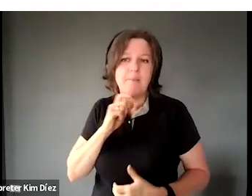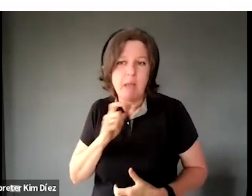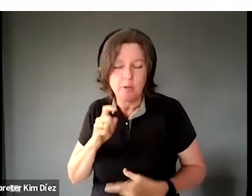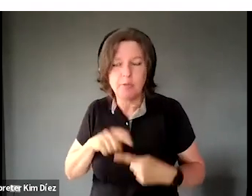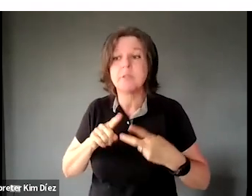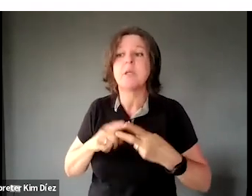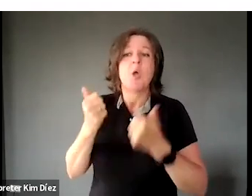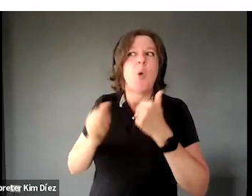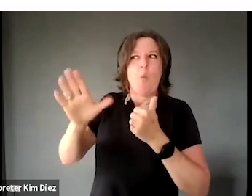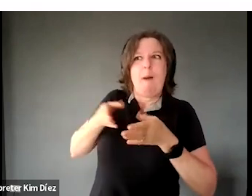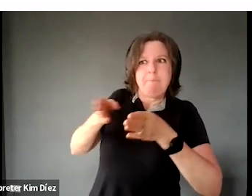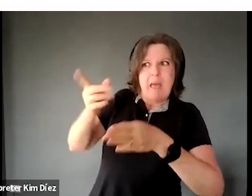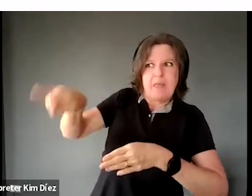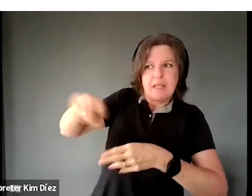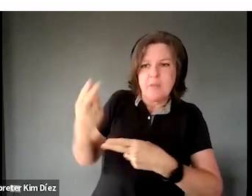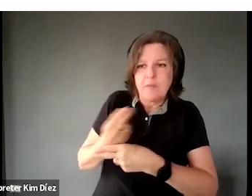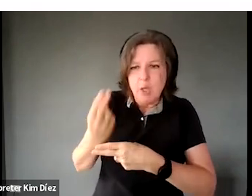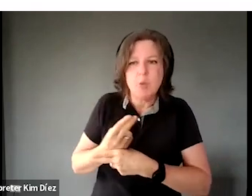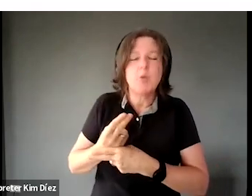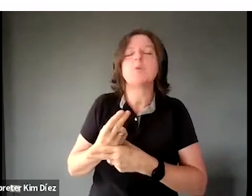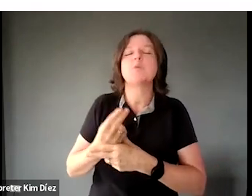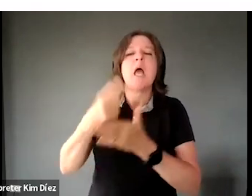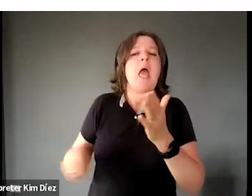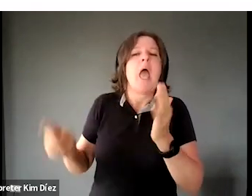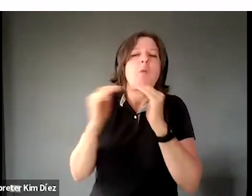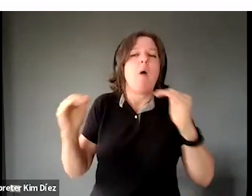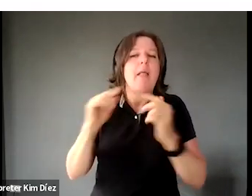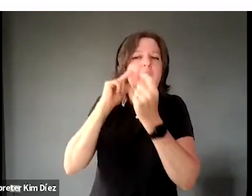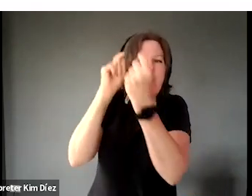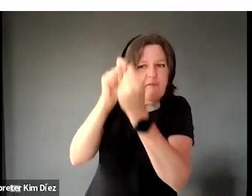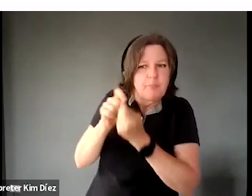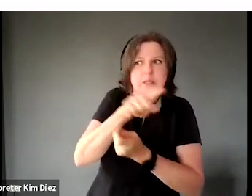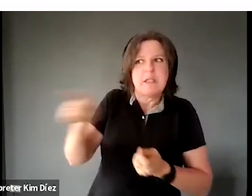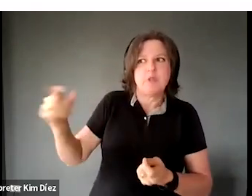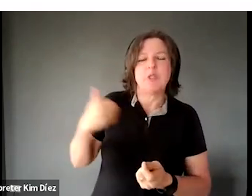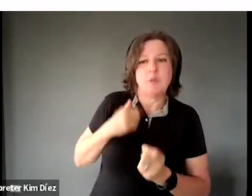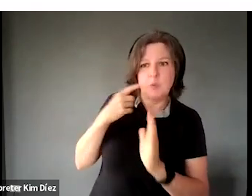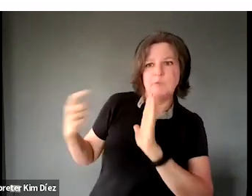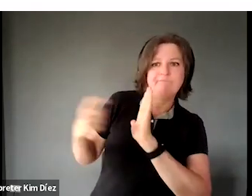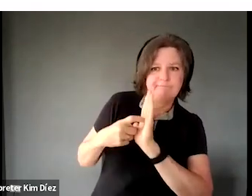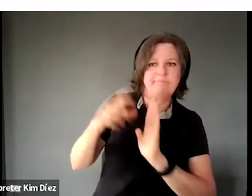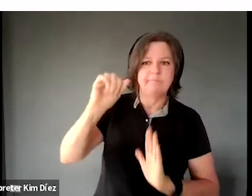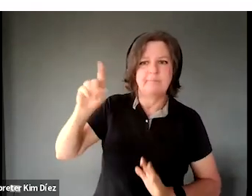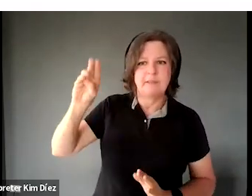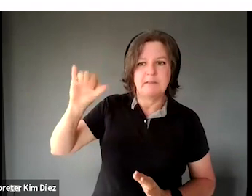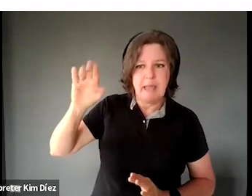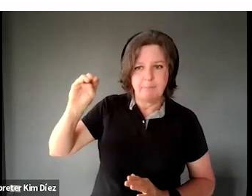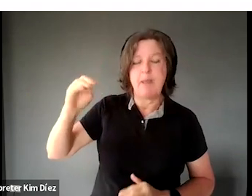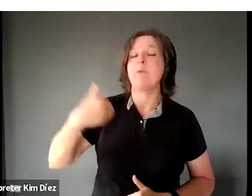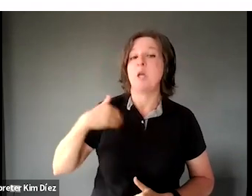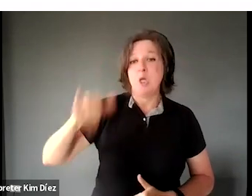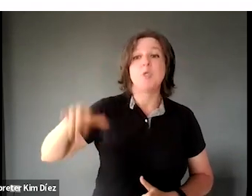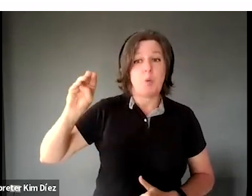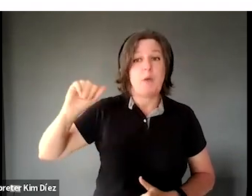and water gave analysis services for heavy metals. Also, what methods did they use